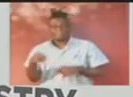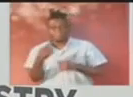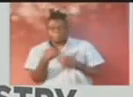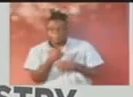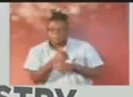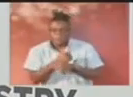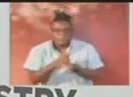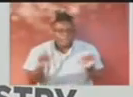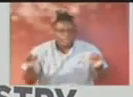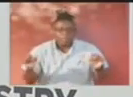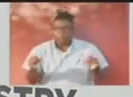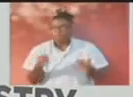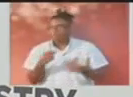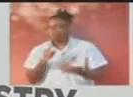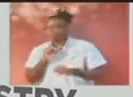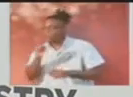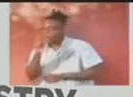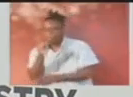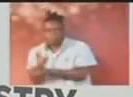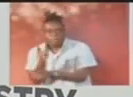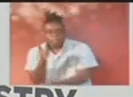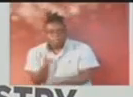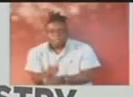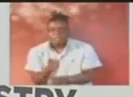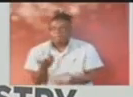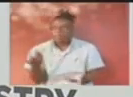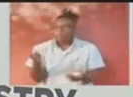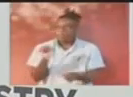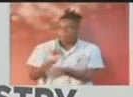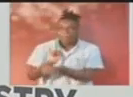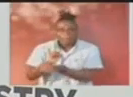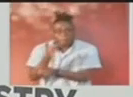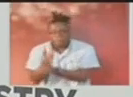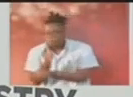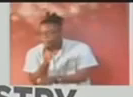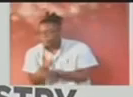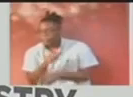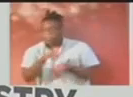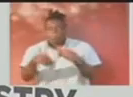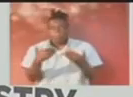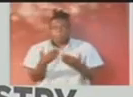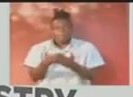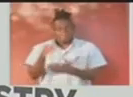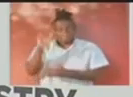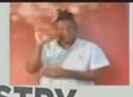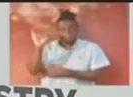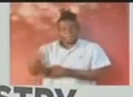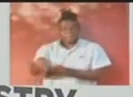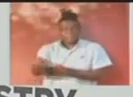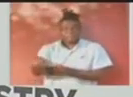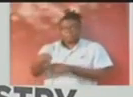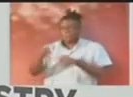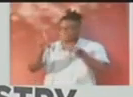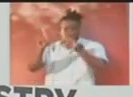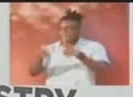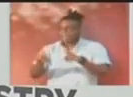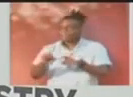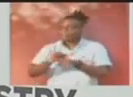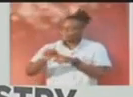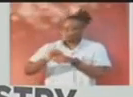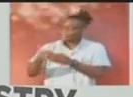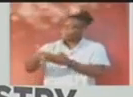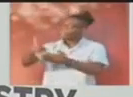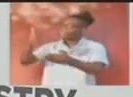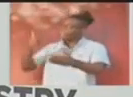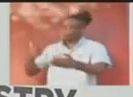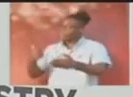efficacy information, and will include also a set of information on what is